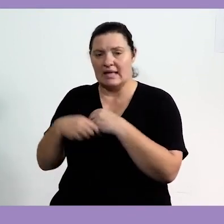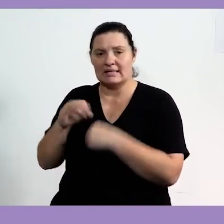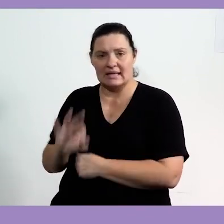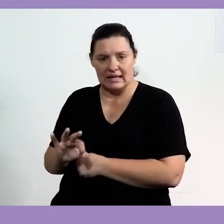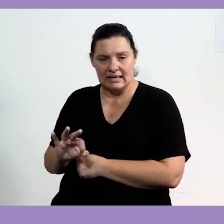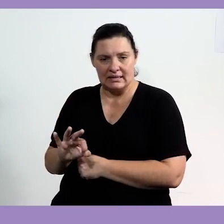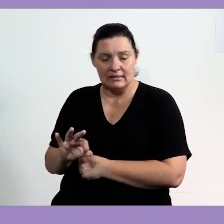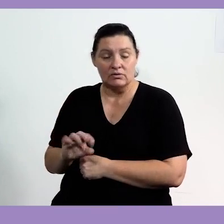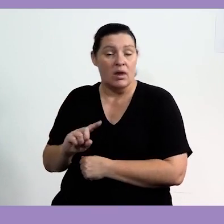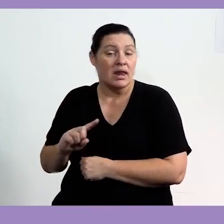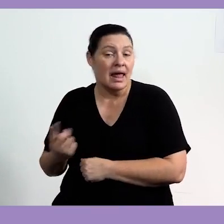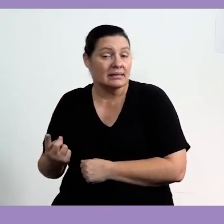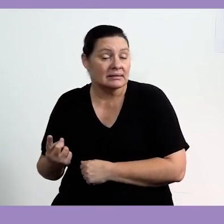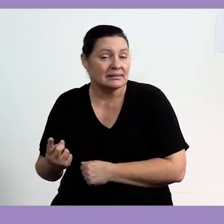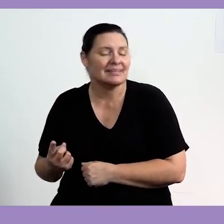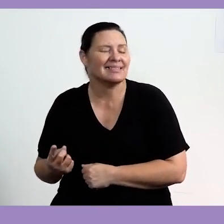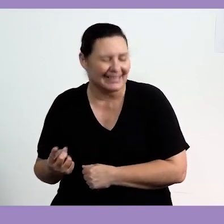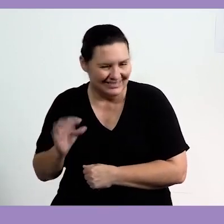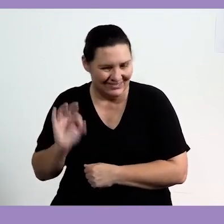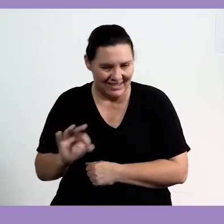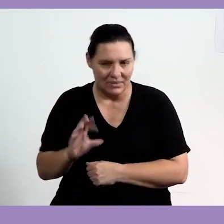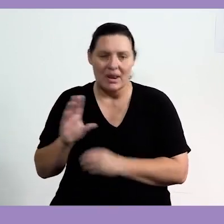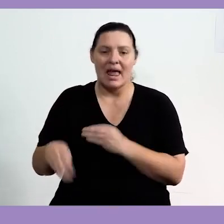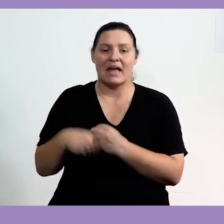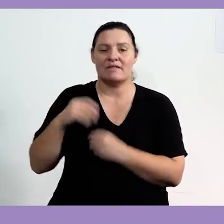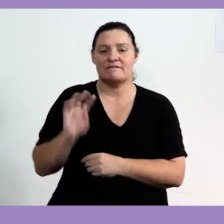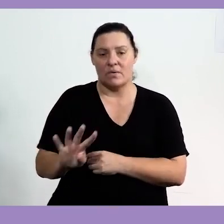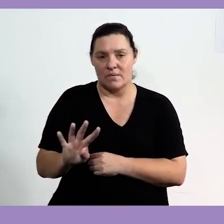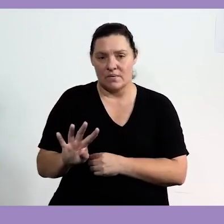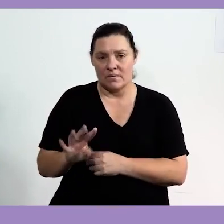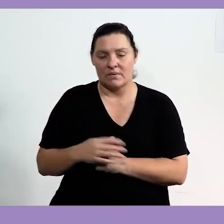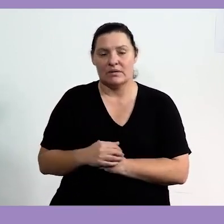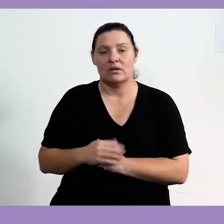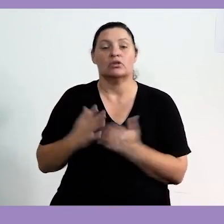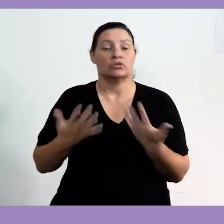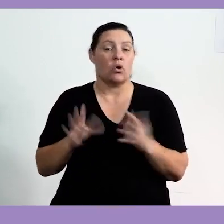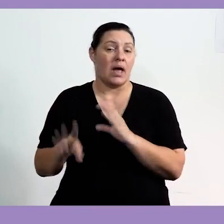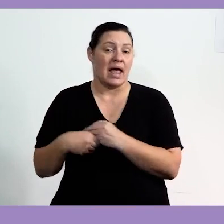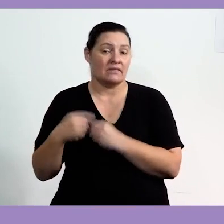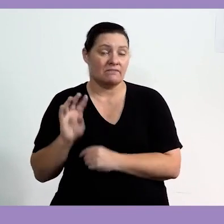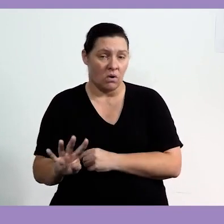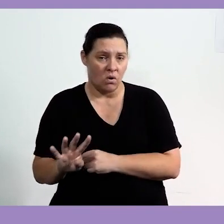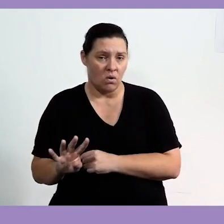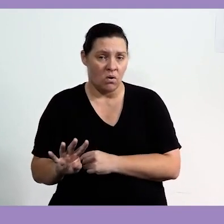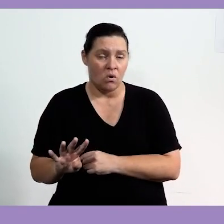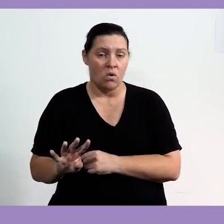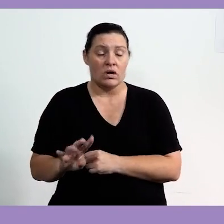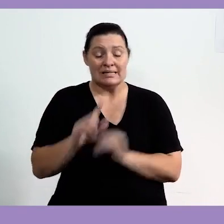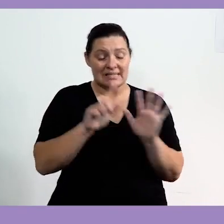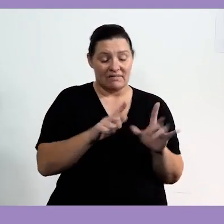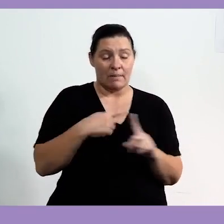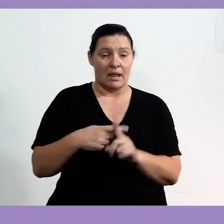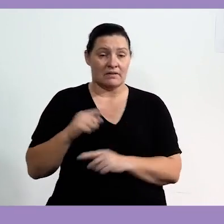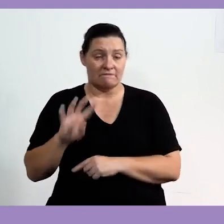2, and then we added 3. So the next one, yes, you are correct. We are going to add 4. So when we add 4 to